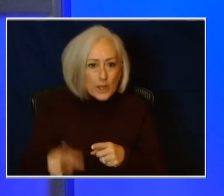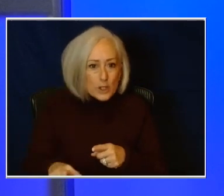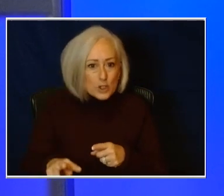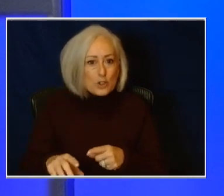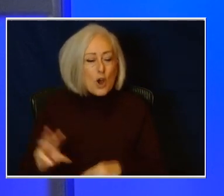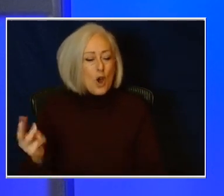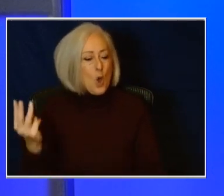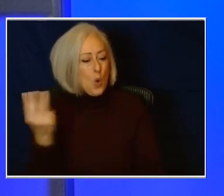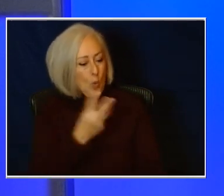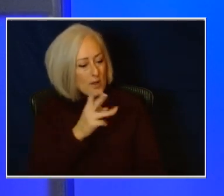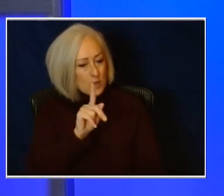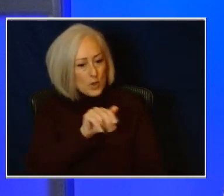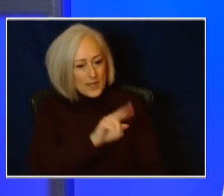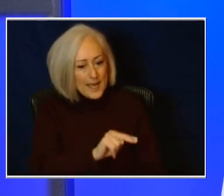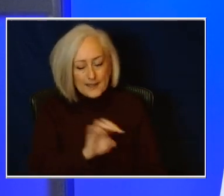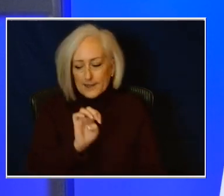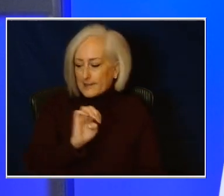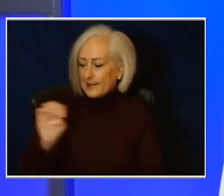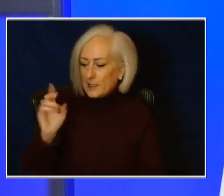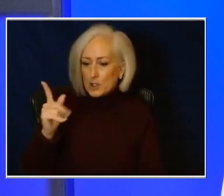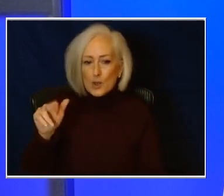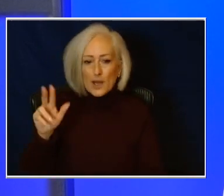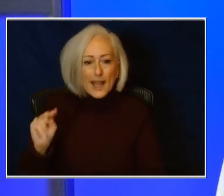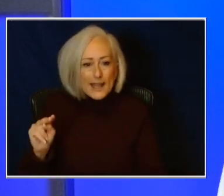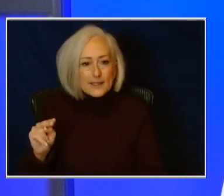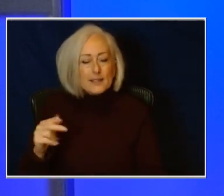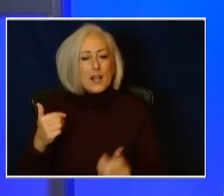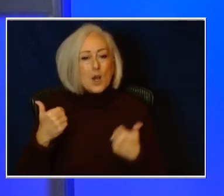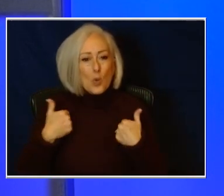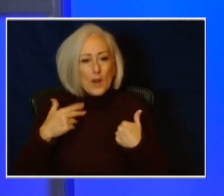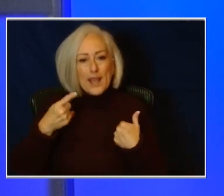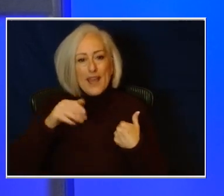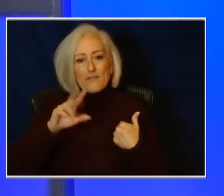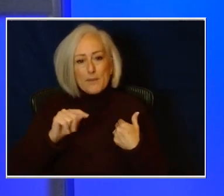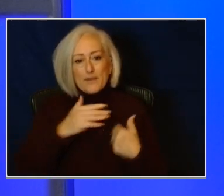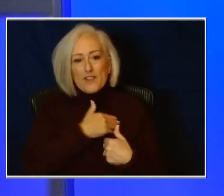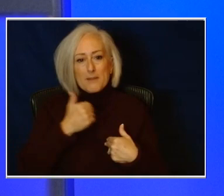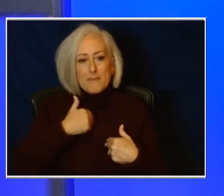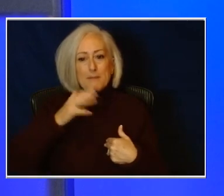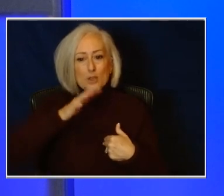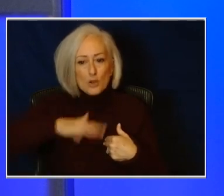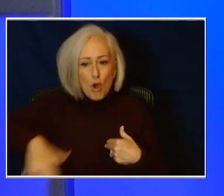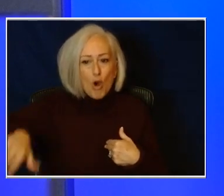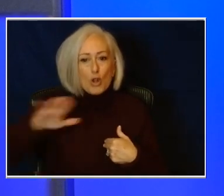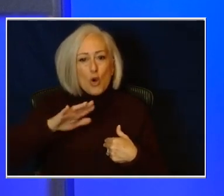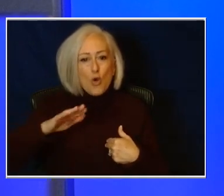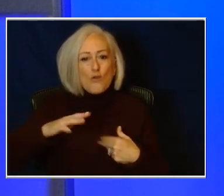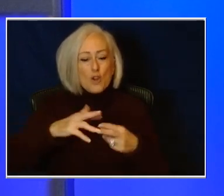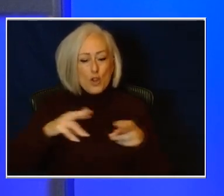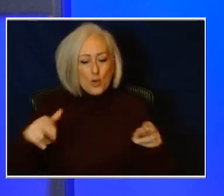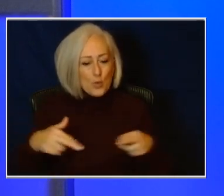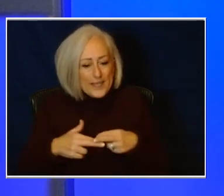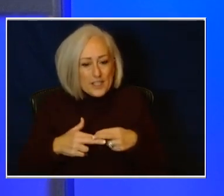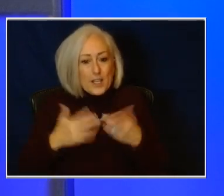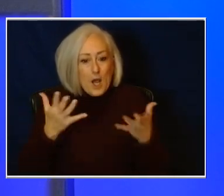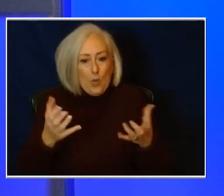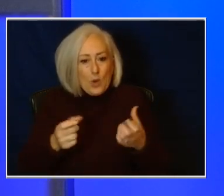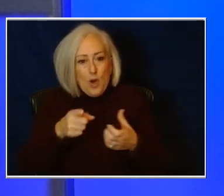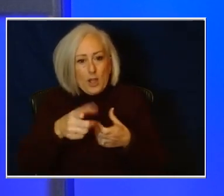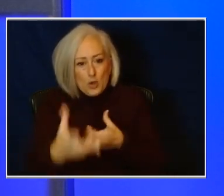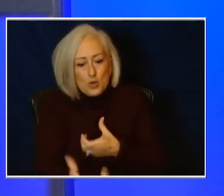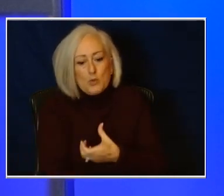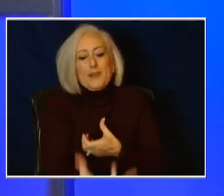Kansas, southeastern Kansas. We have Pivot members throughout the region, and we want you to be involved. And